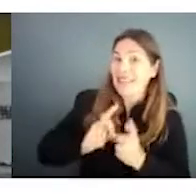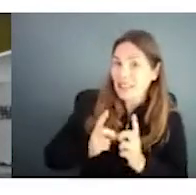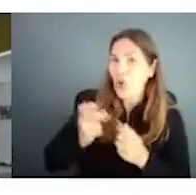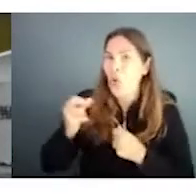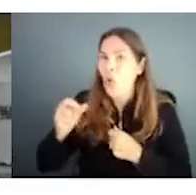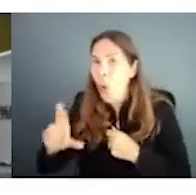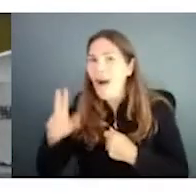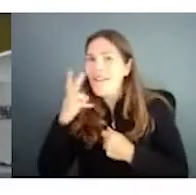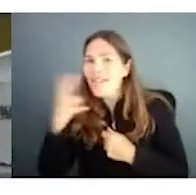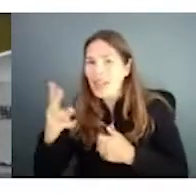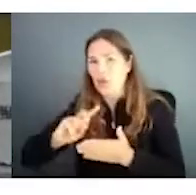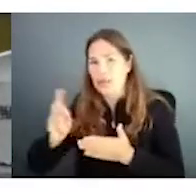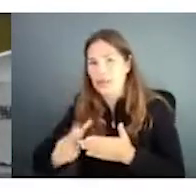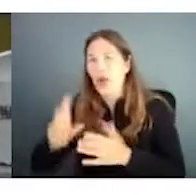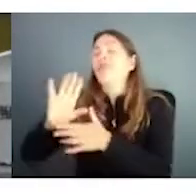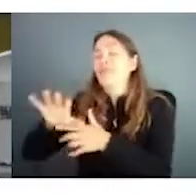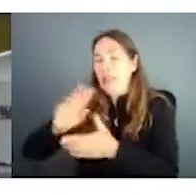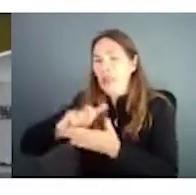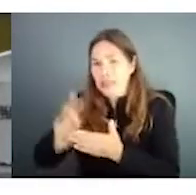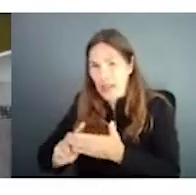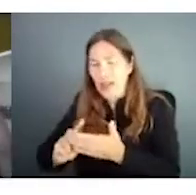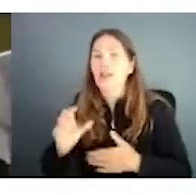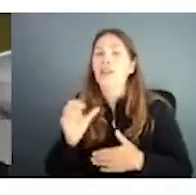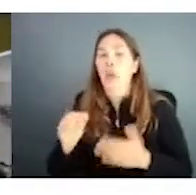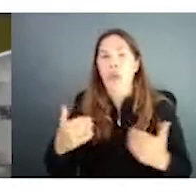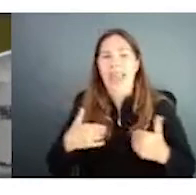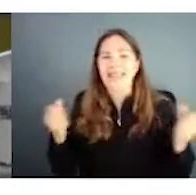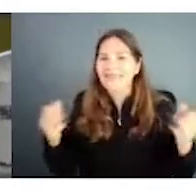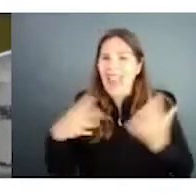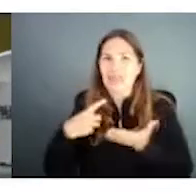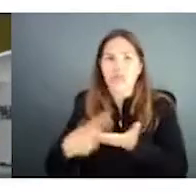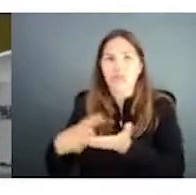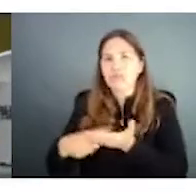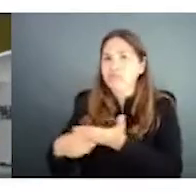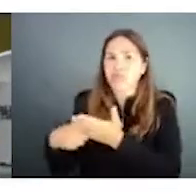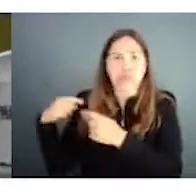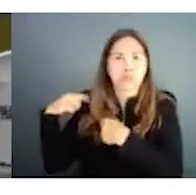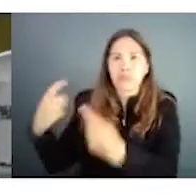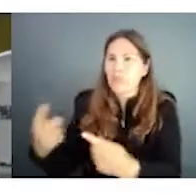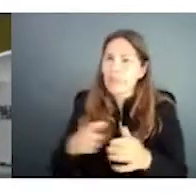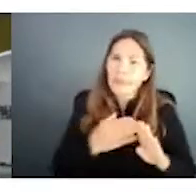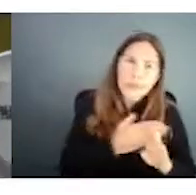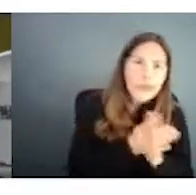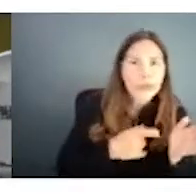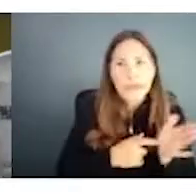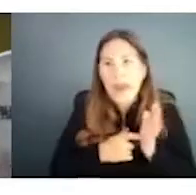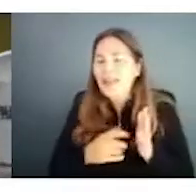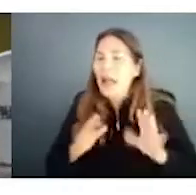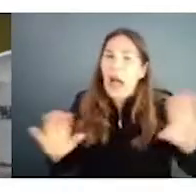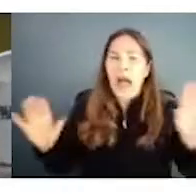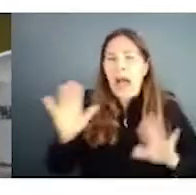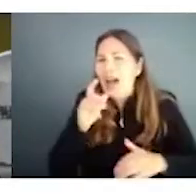Adobe Video Design, right? And we've had so many discussions over the years about prerequisites, and you know, you don't really